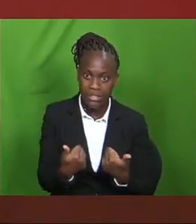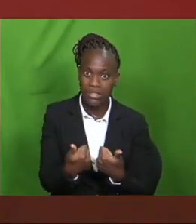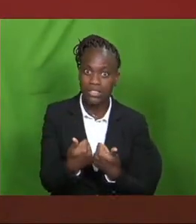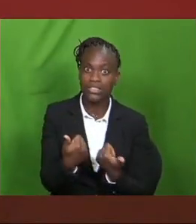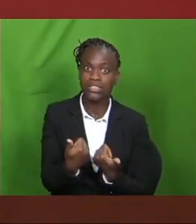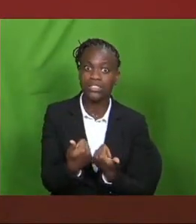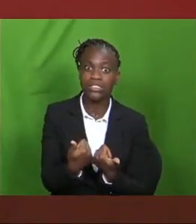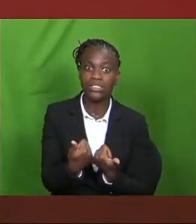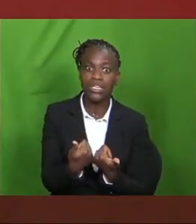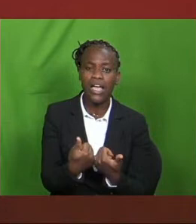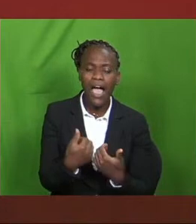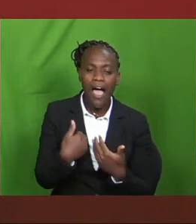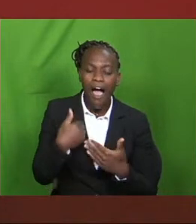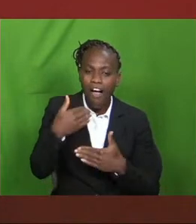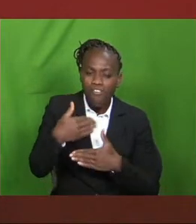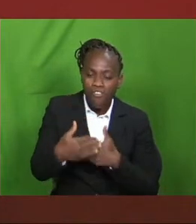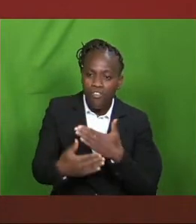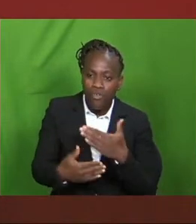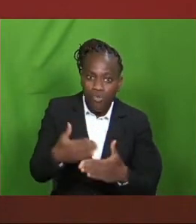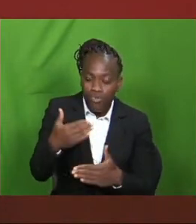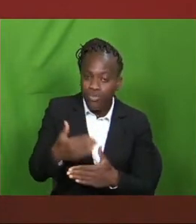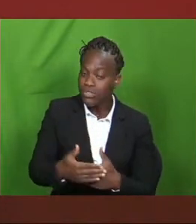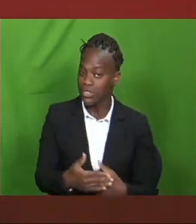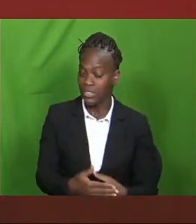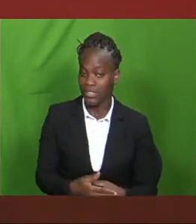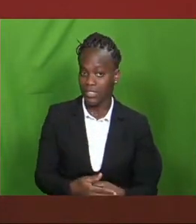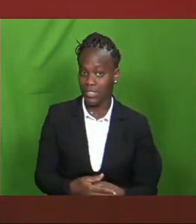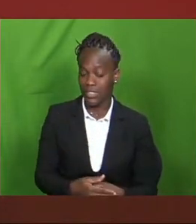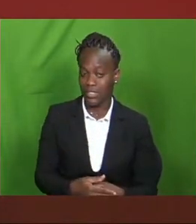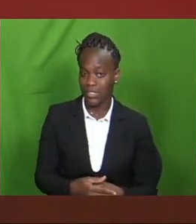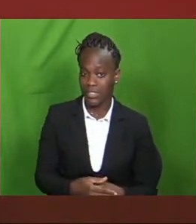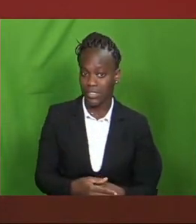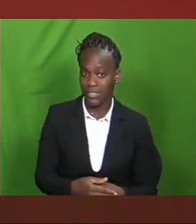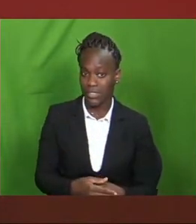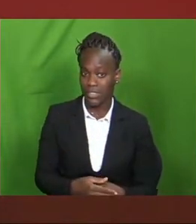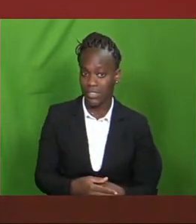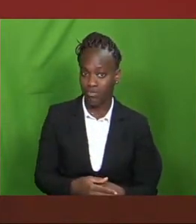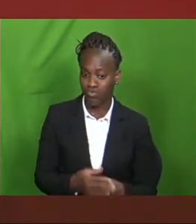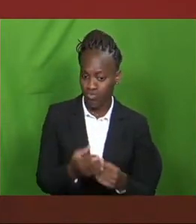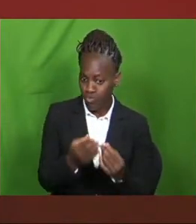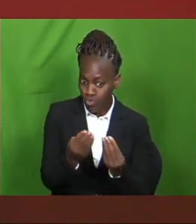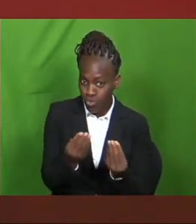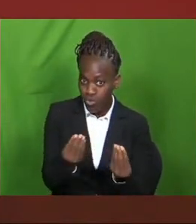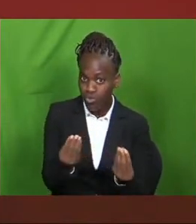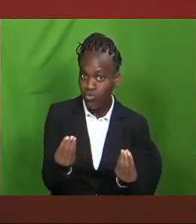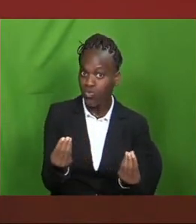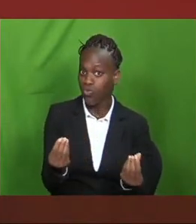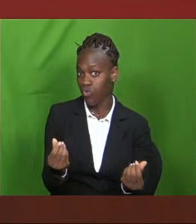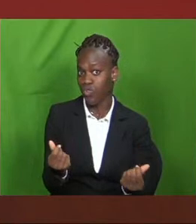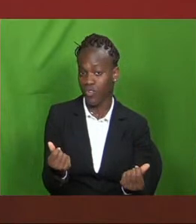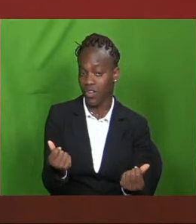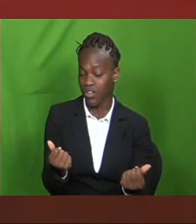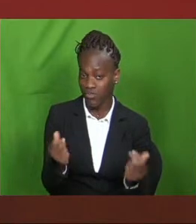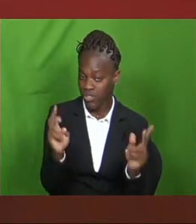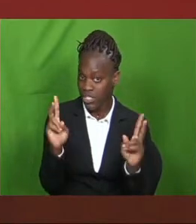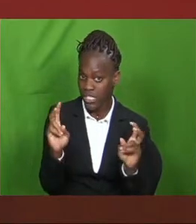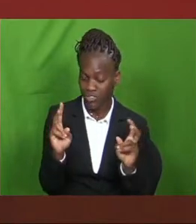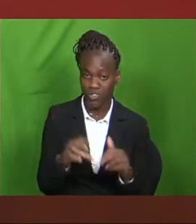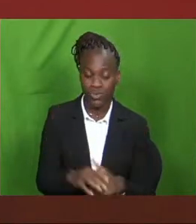there's a process, a system in place to address these things.